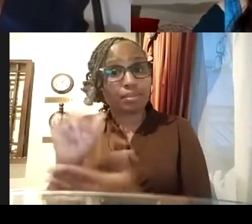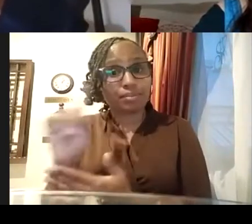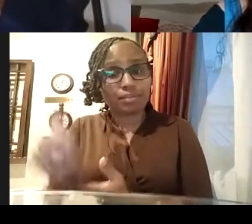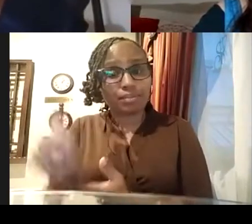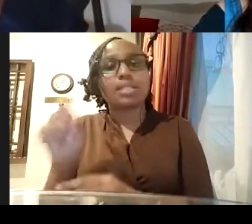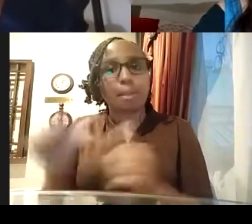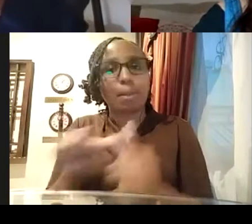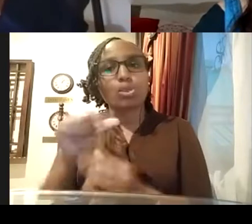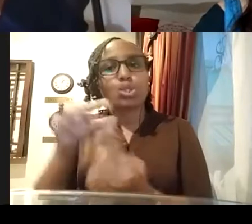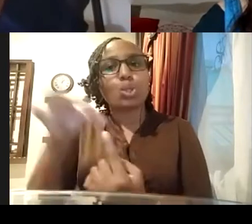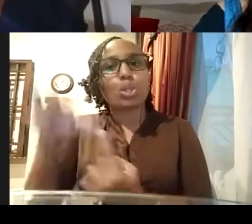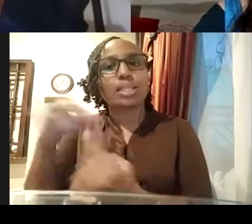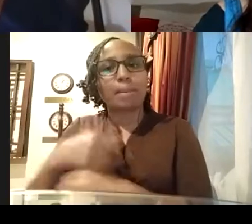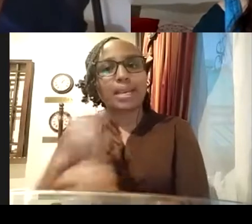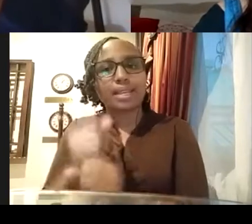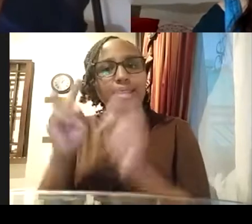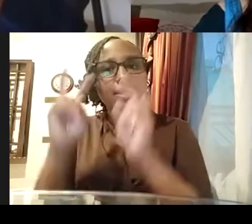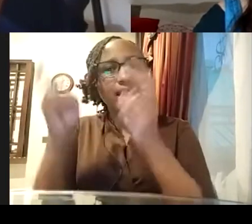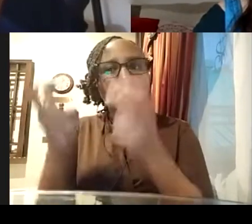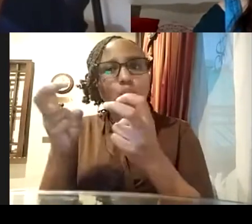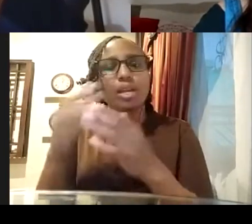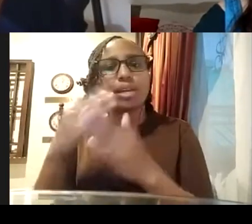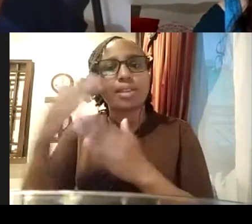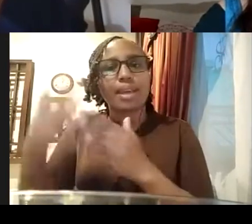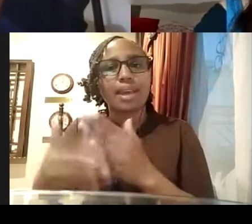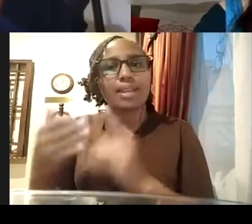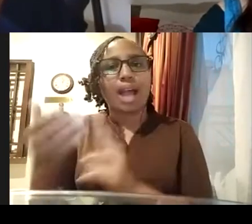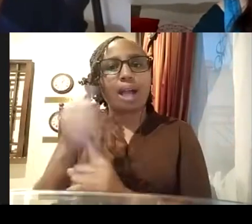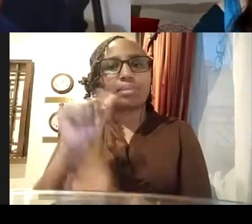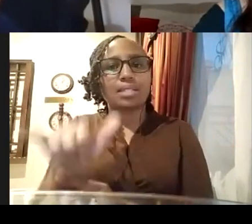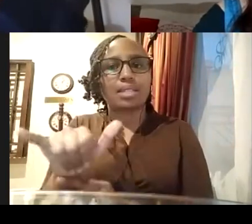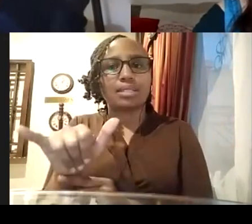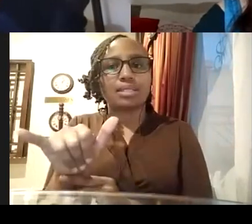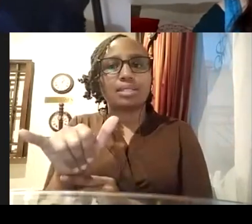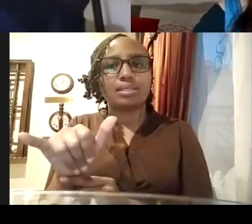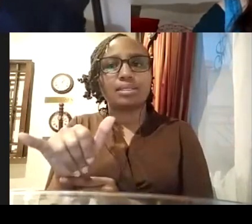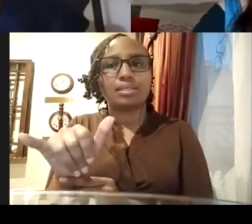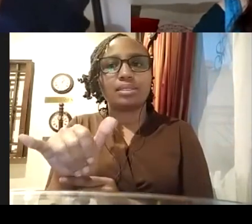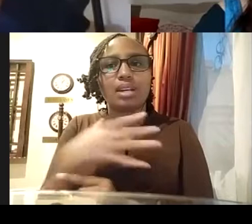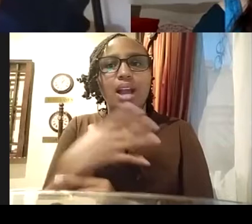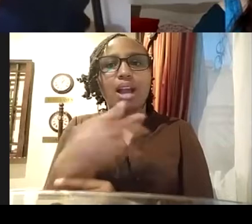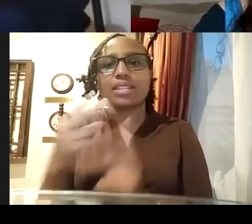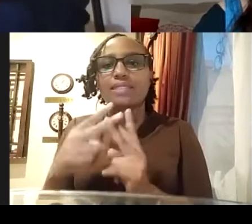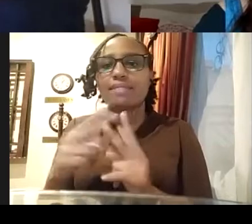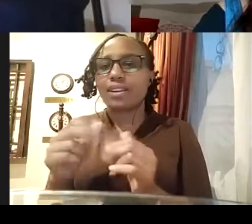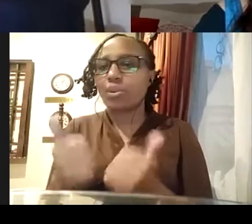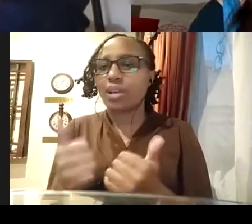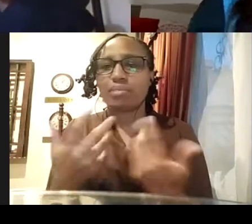think the title really in the end captured that and did so quite well, if I do say so